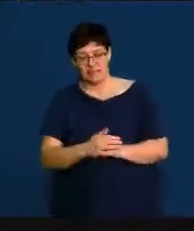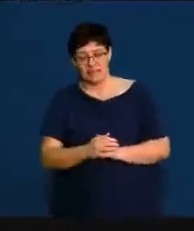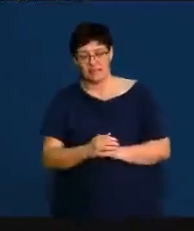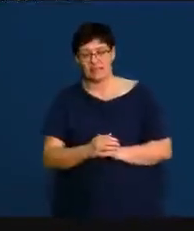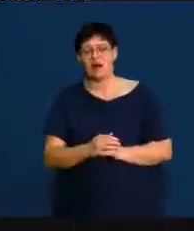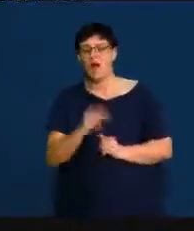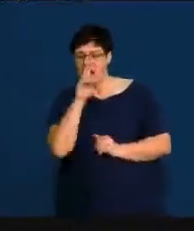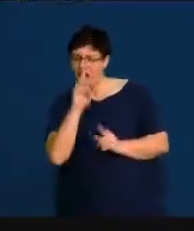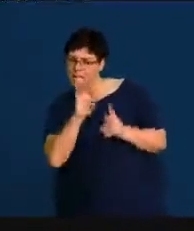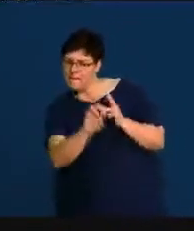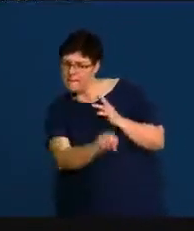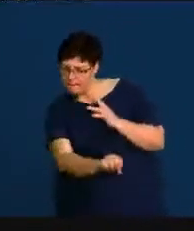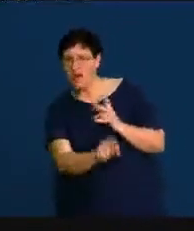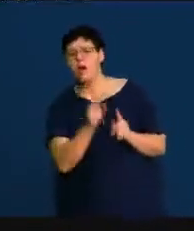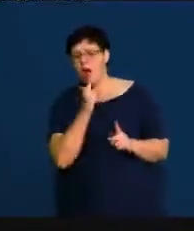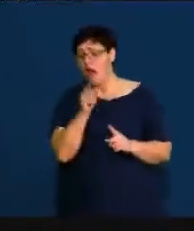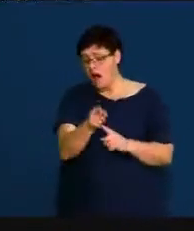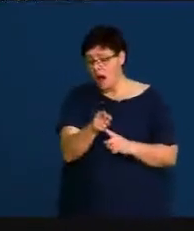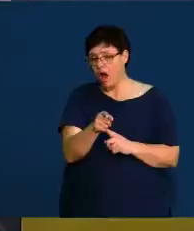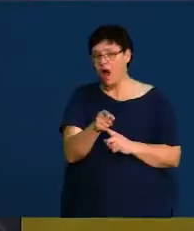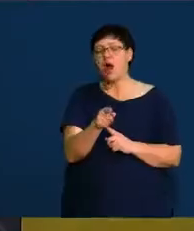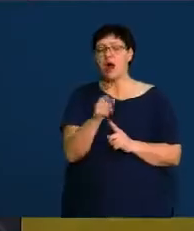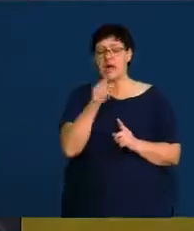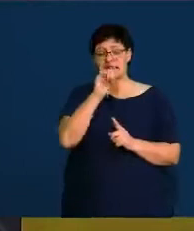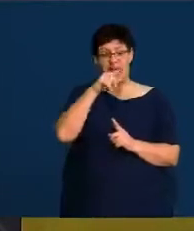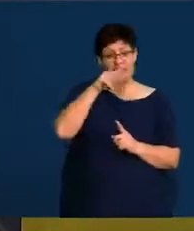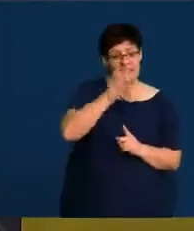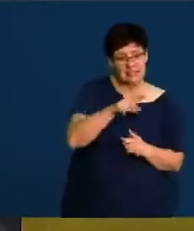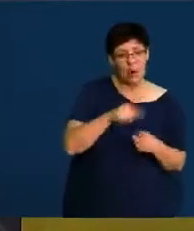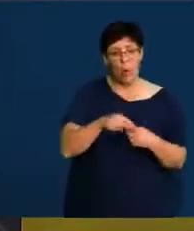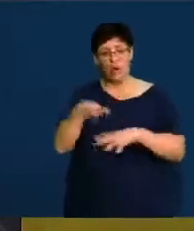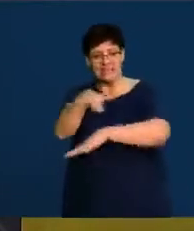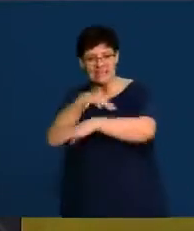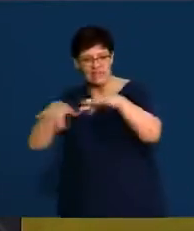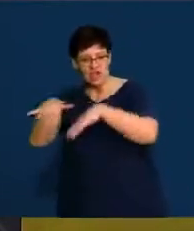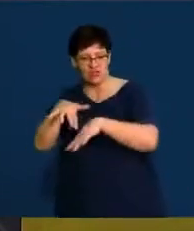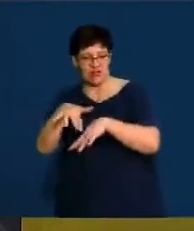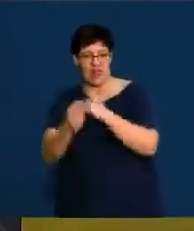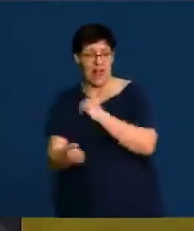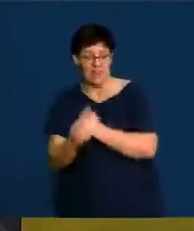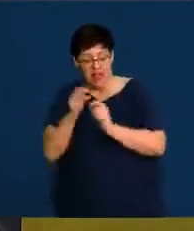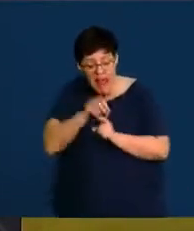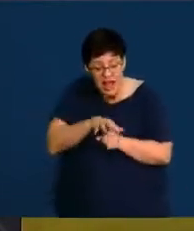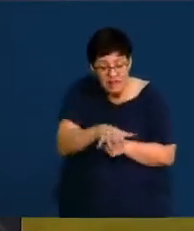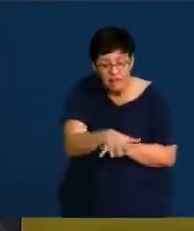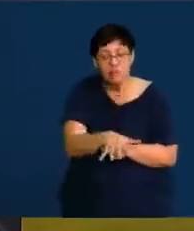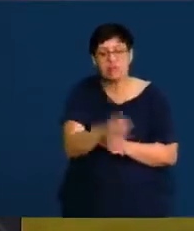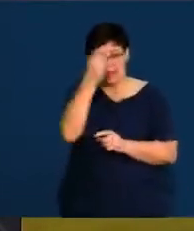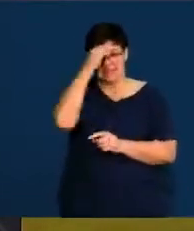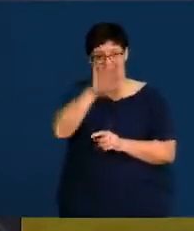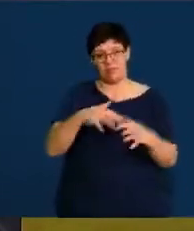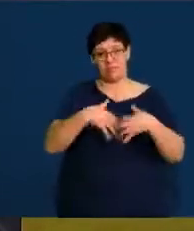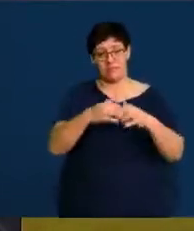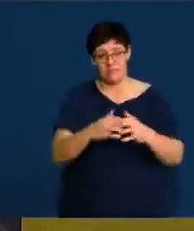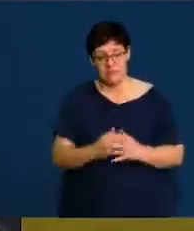look at the factors that determine whether the site factor or the situation factor influence the location of the settlement.